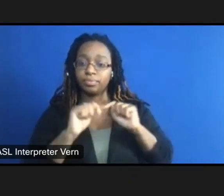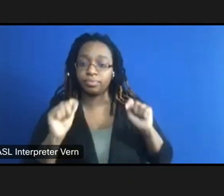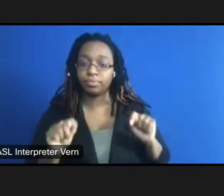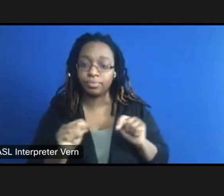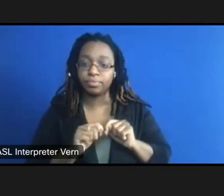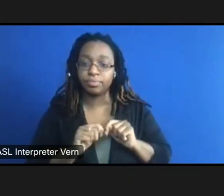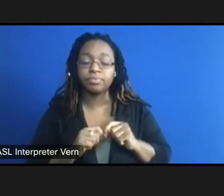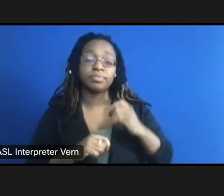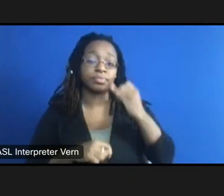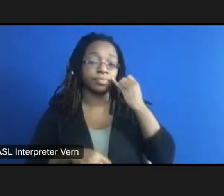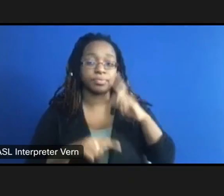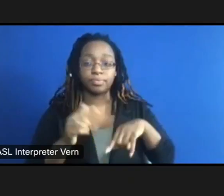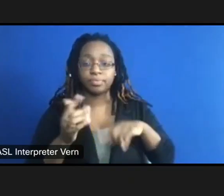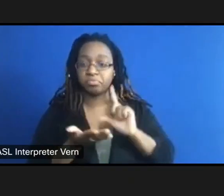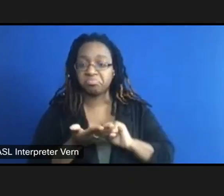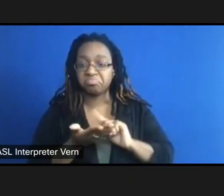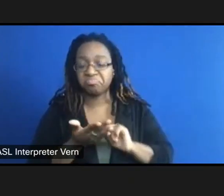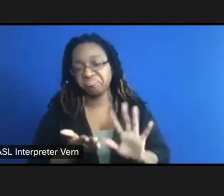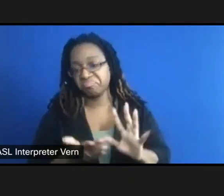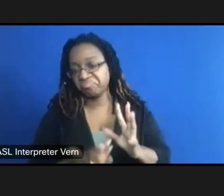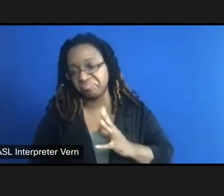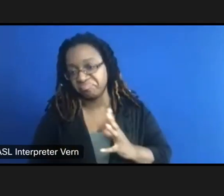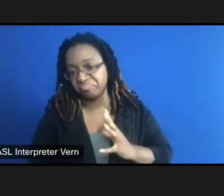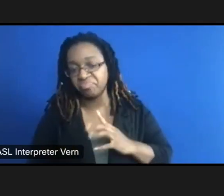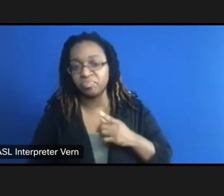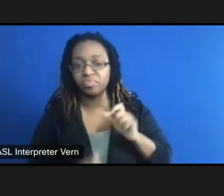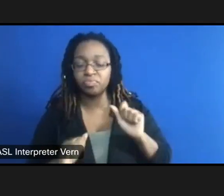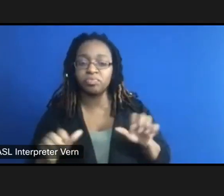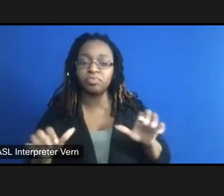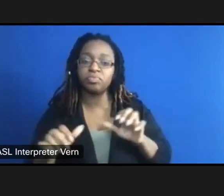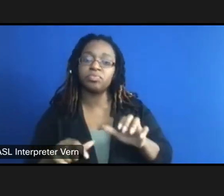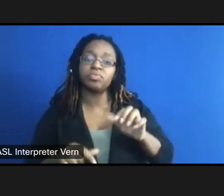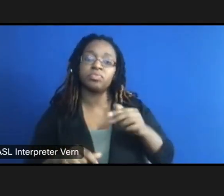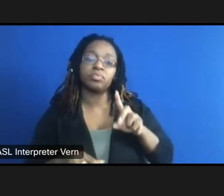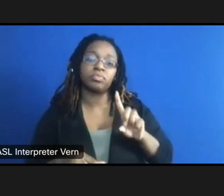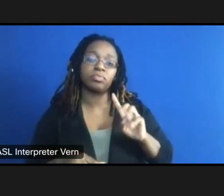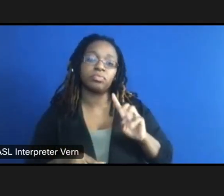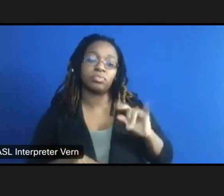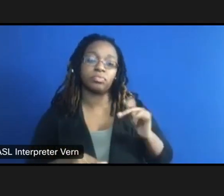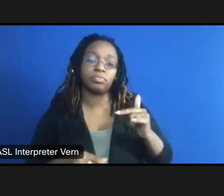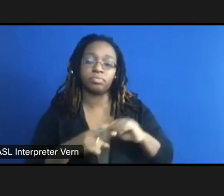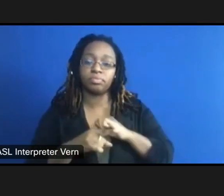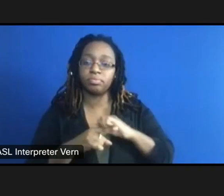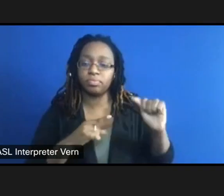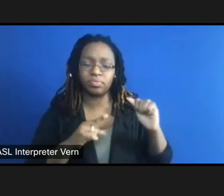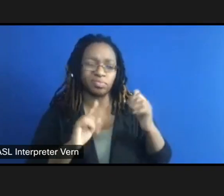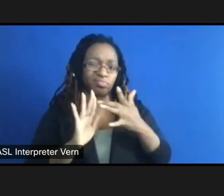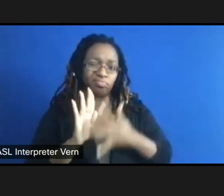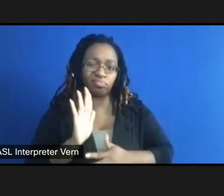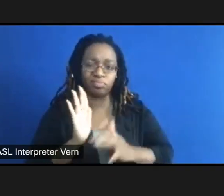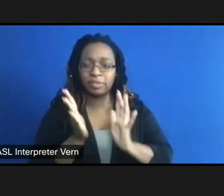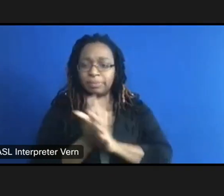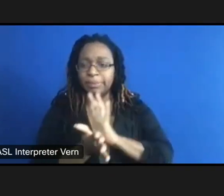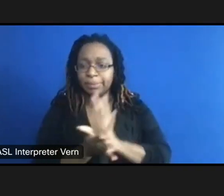to print it out or anything. You can do a pod mapping exercise on just a blank piece of paper and draw out the web